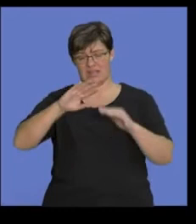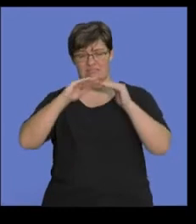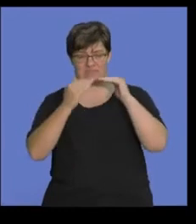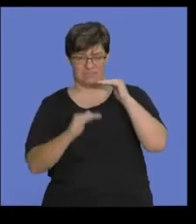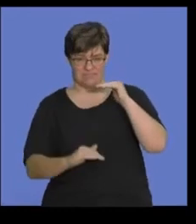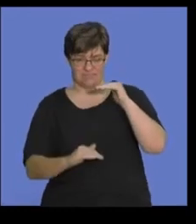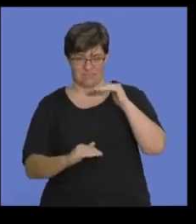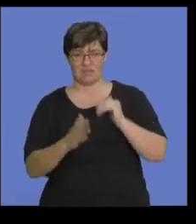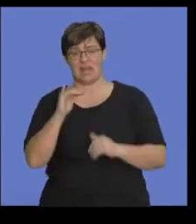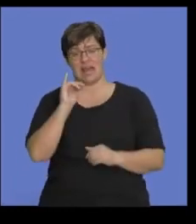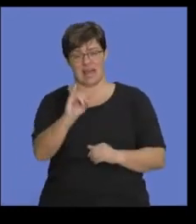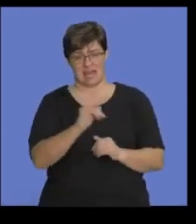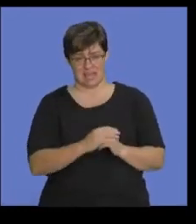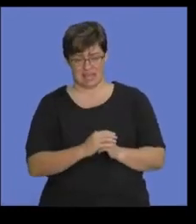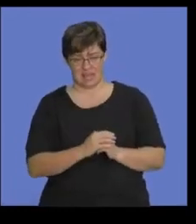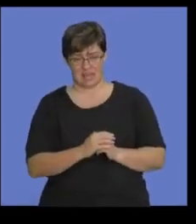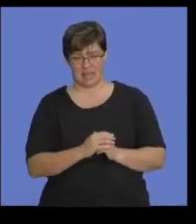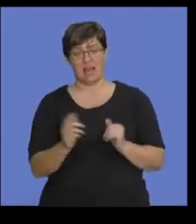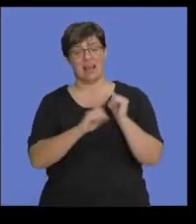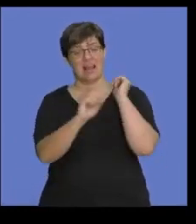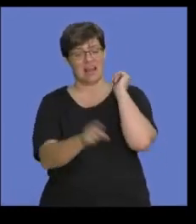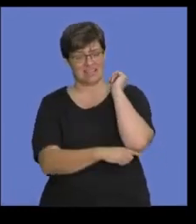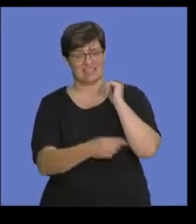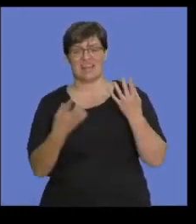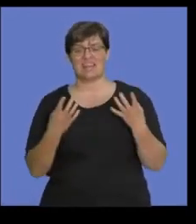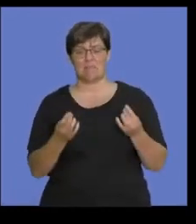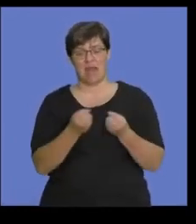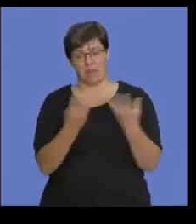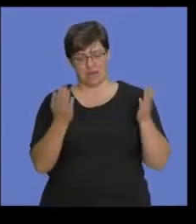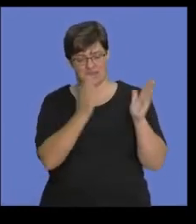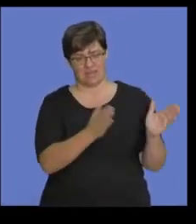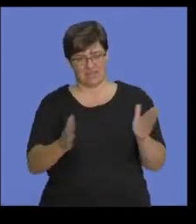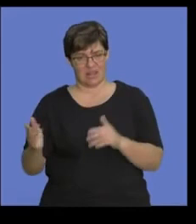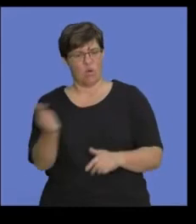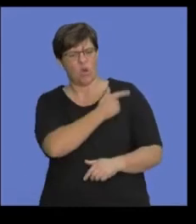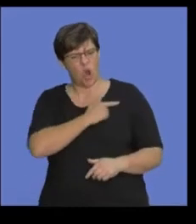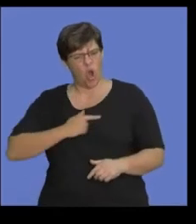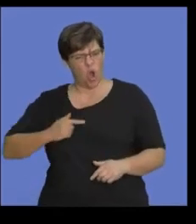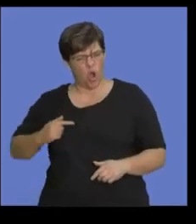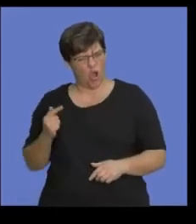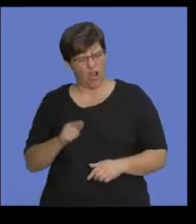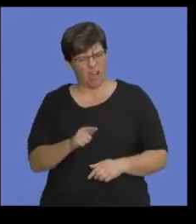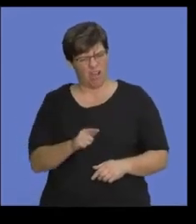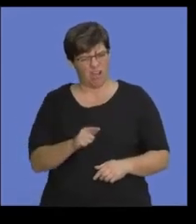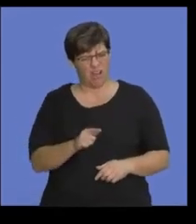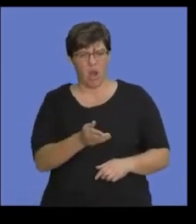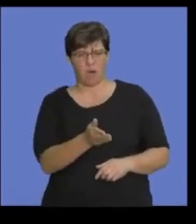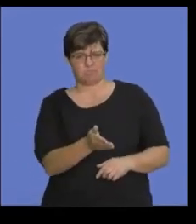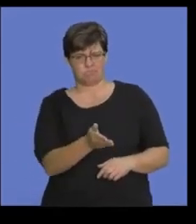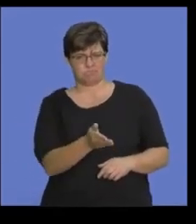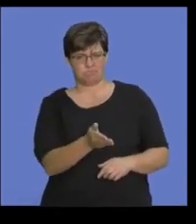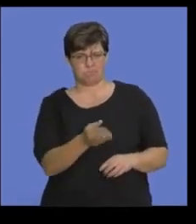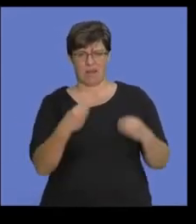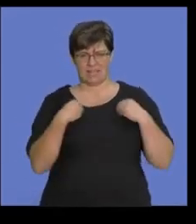of depreciation, which is our I. And then lastly, it will be the number of periods. So how long has